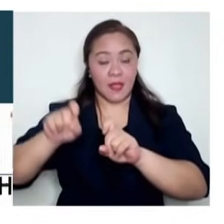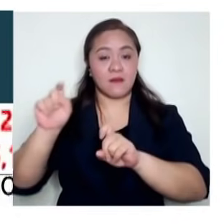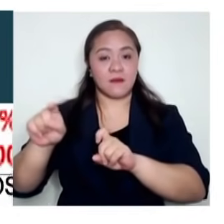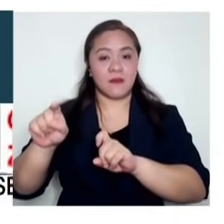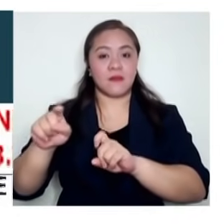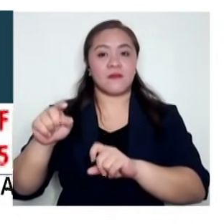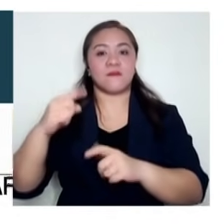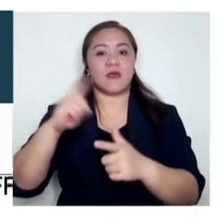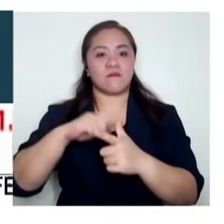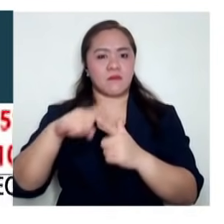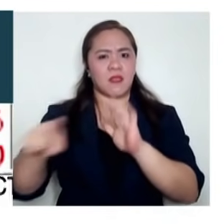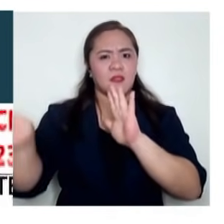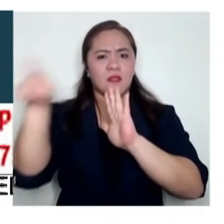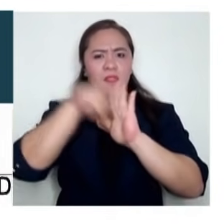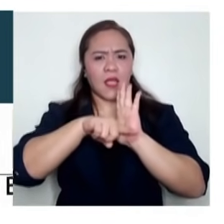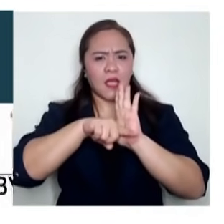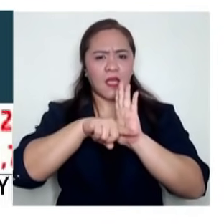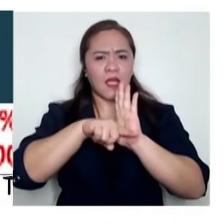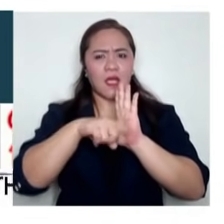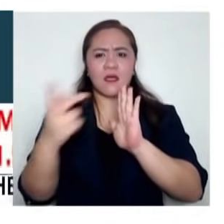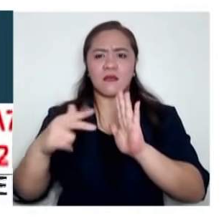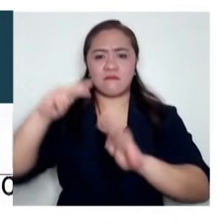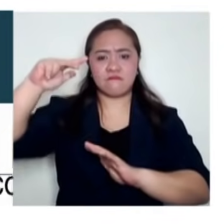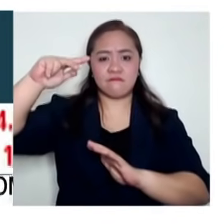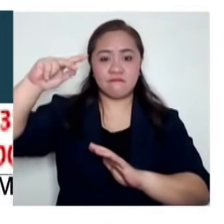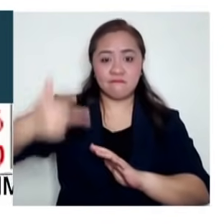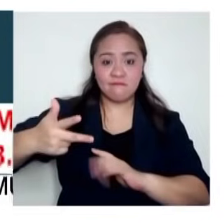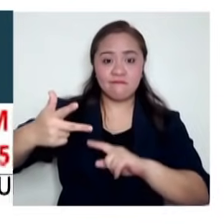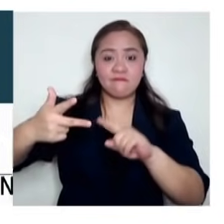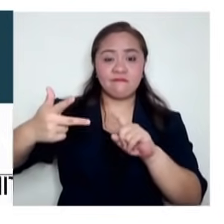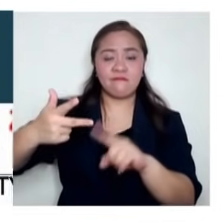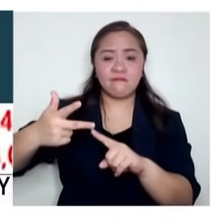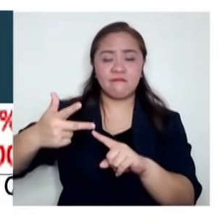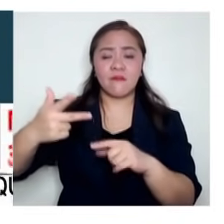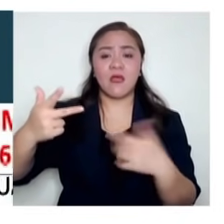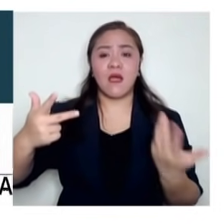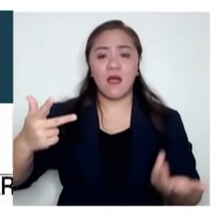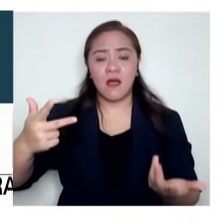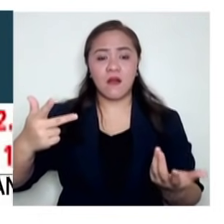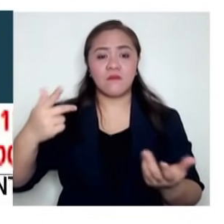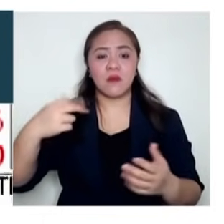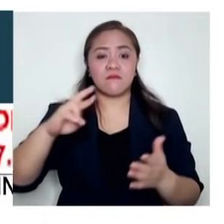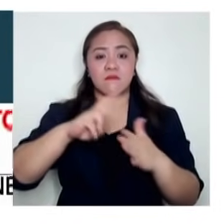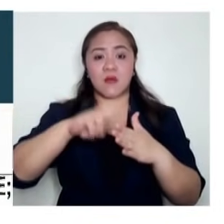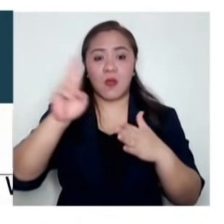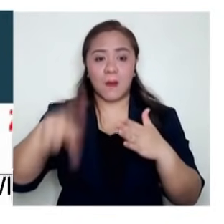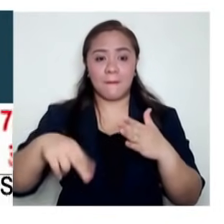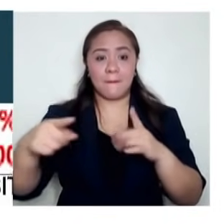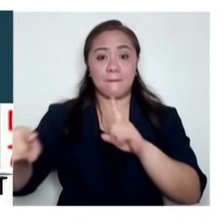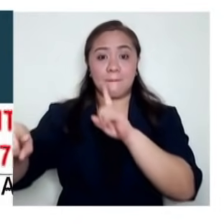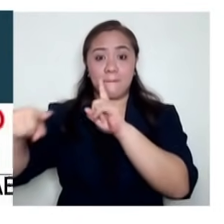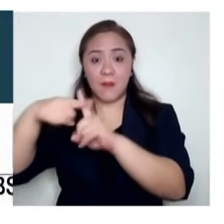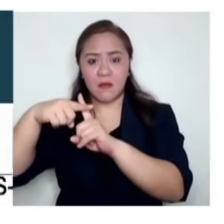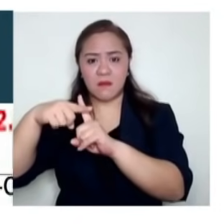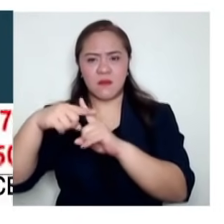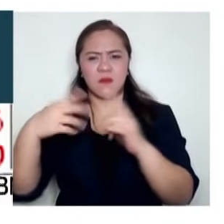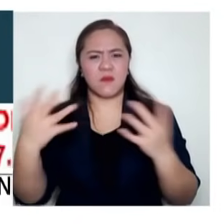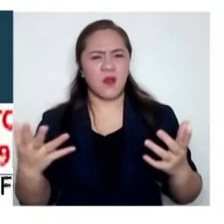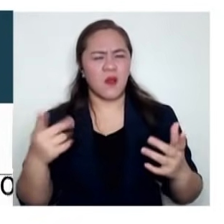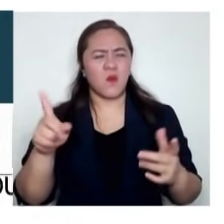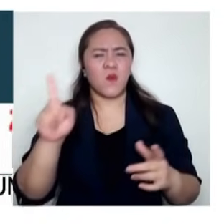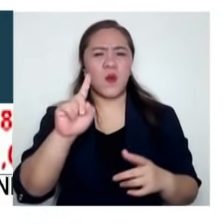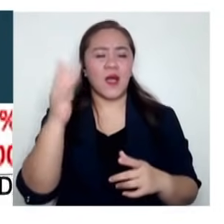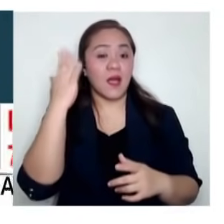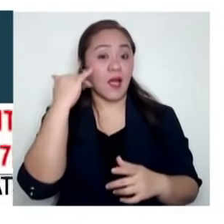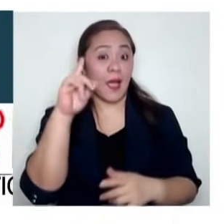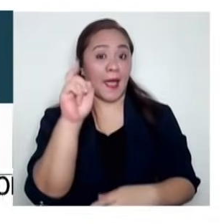to be negative. And then a third case, the results of that was positive again. First of all, why